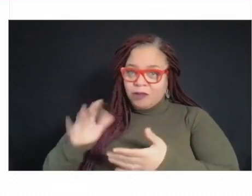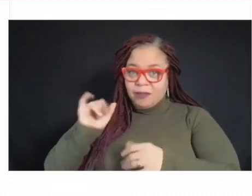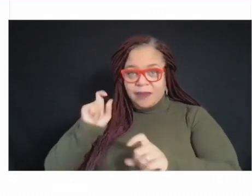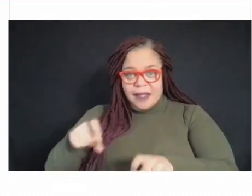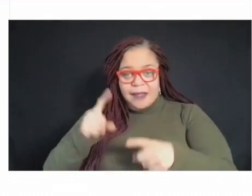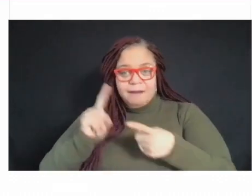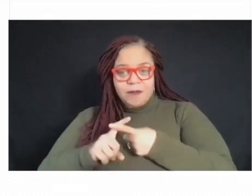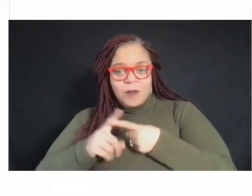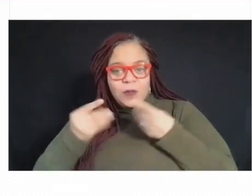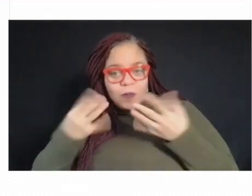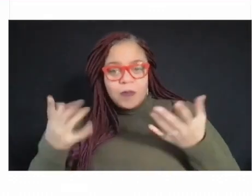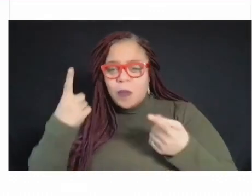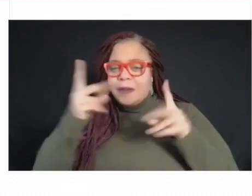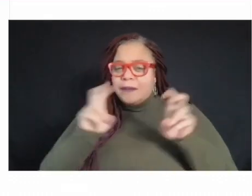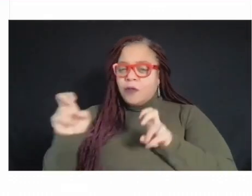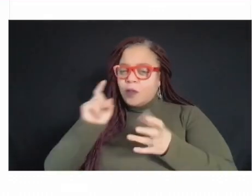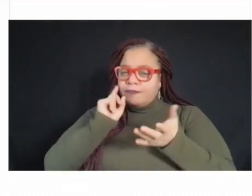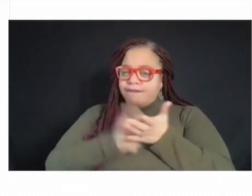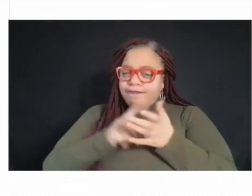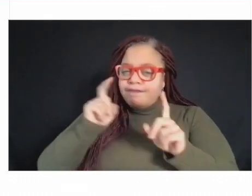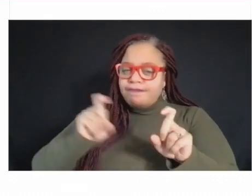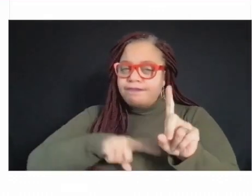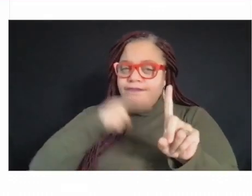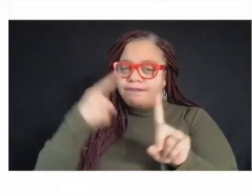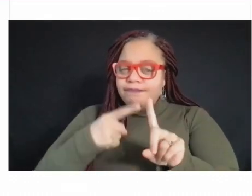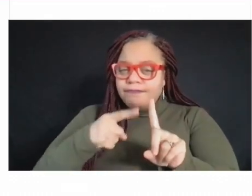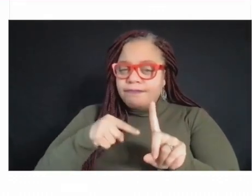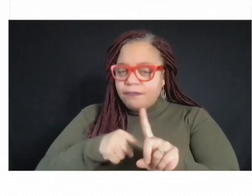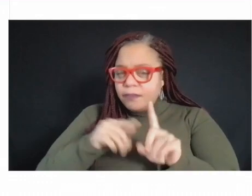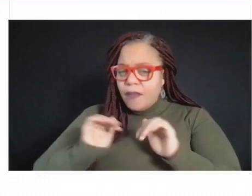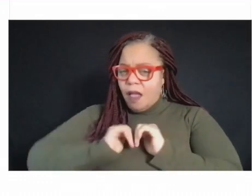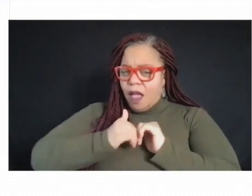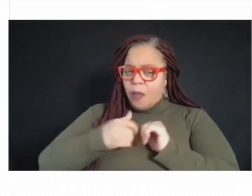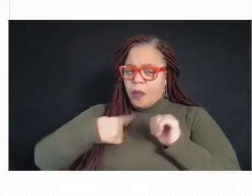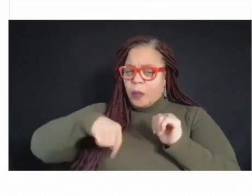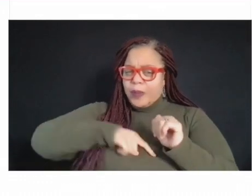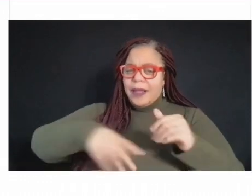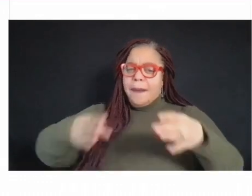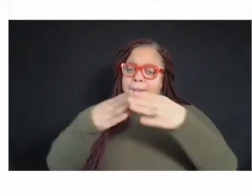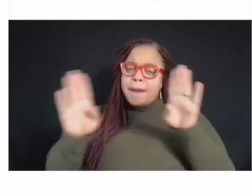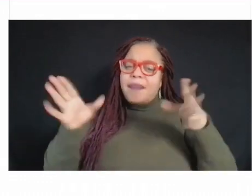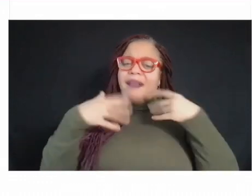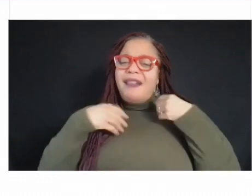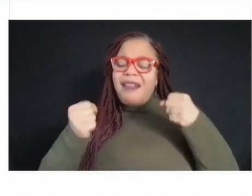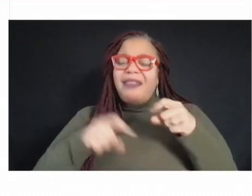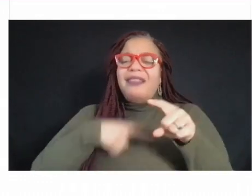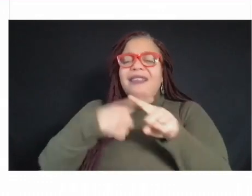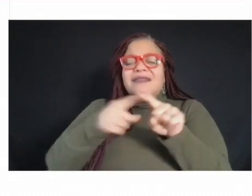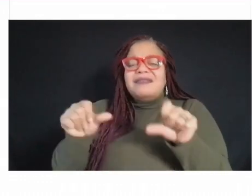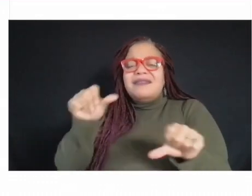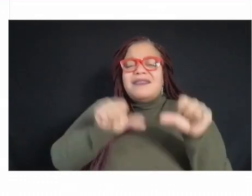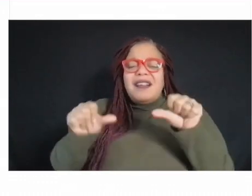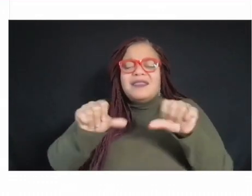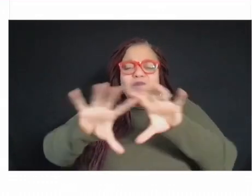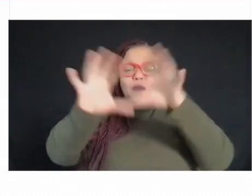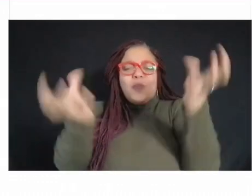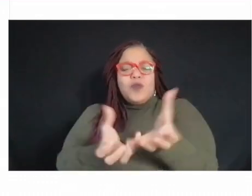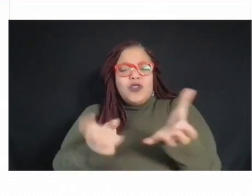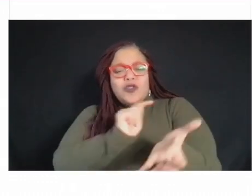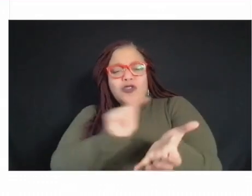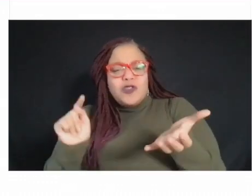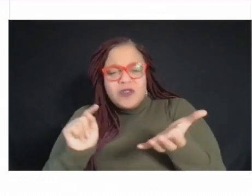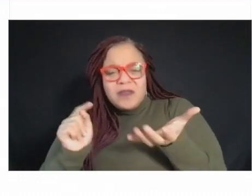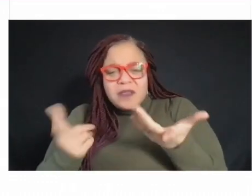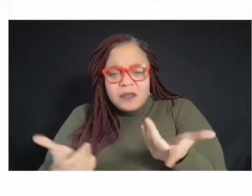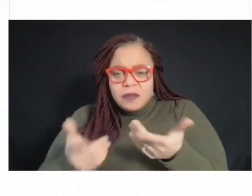look at is how do we as public health and the science world address this? Take no further than yesterday.